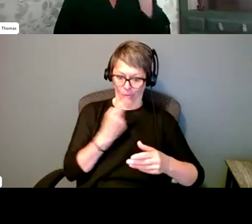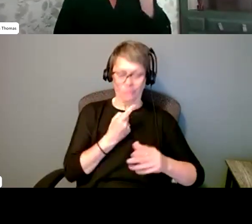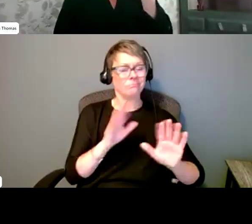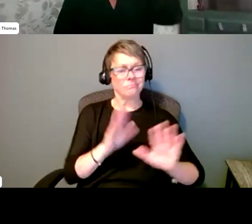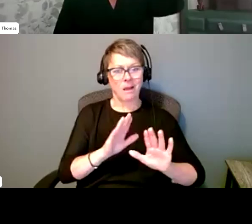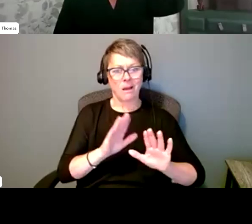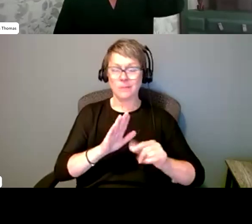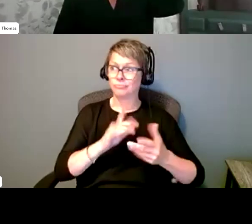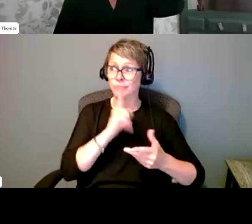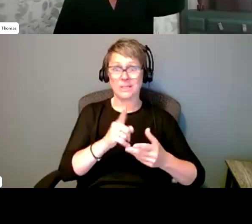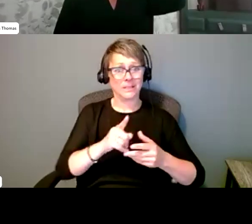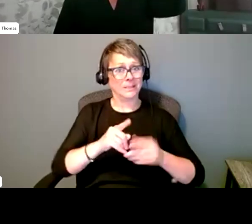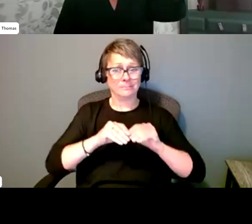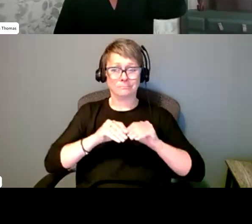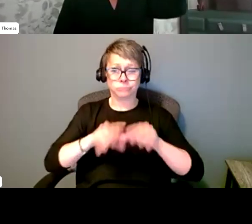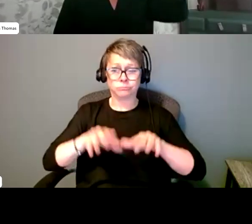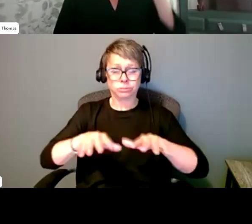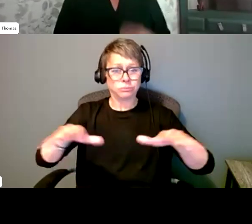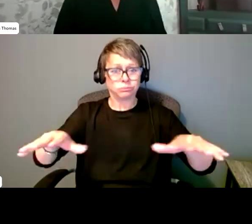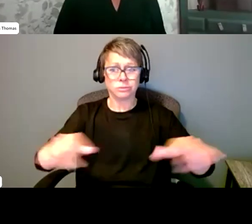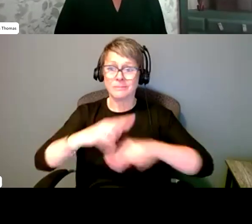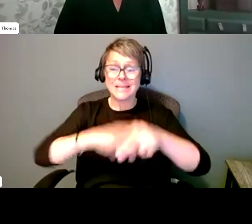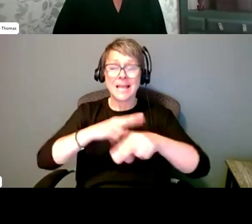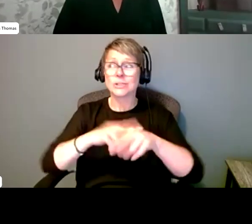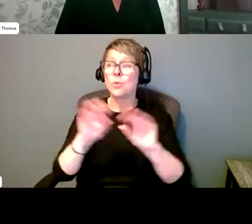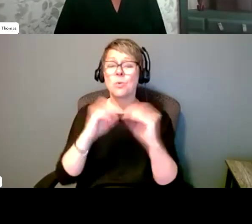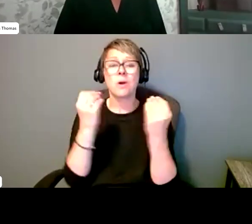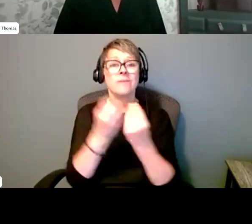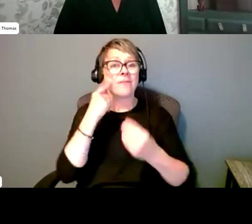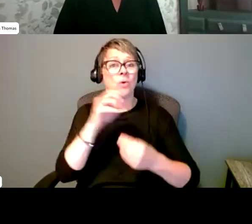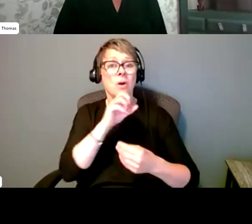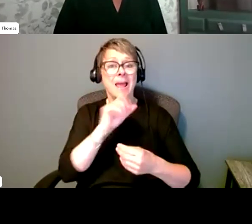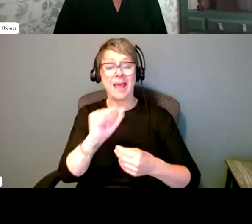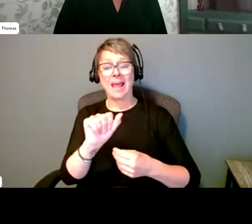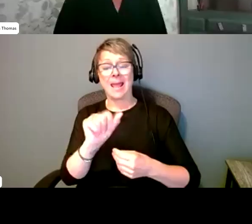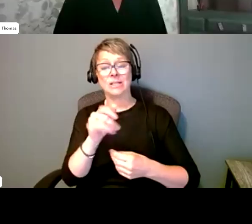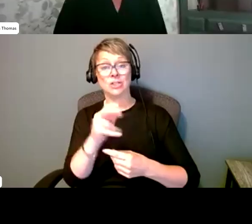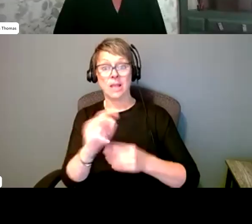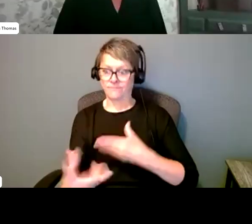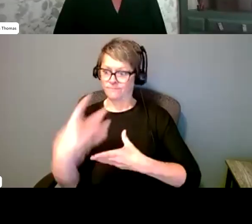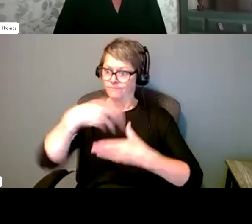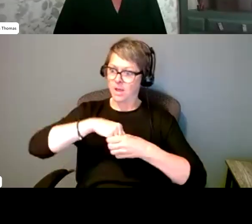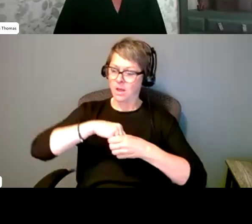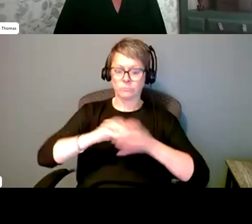across all of the national organizations on aging in Canada have become involved. At one of our